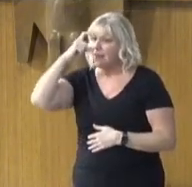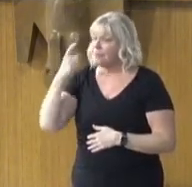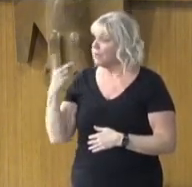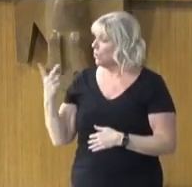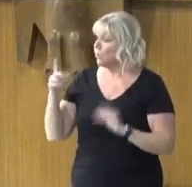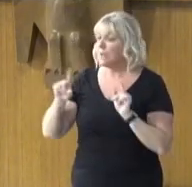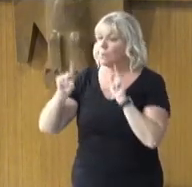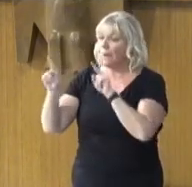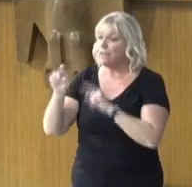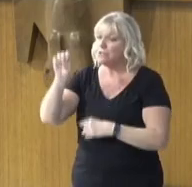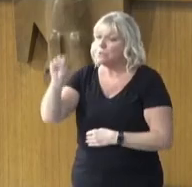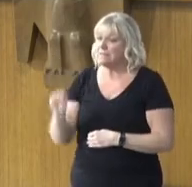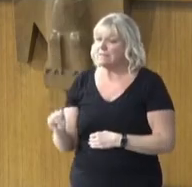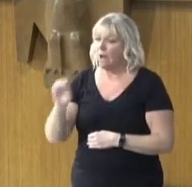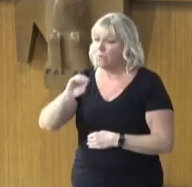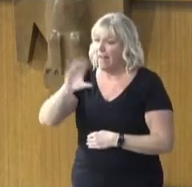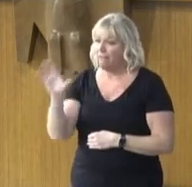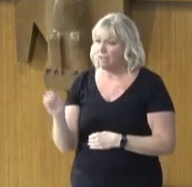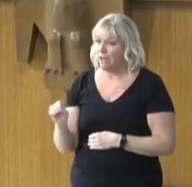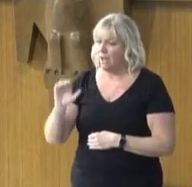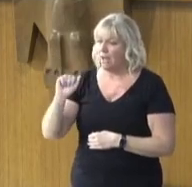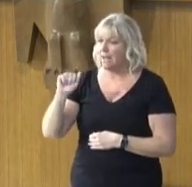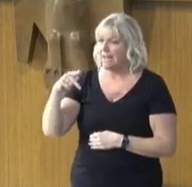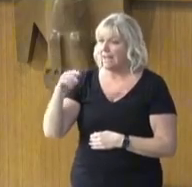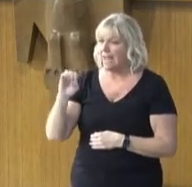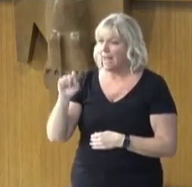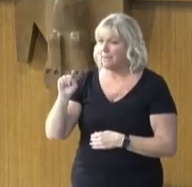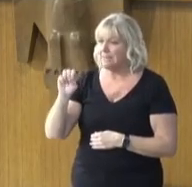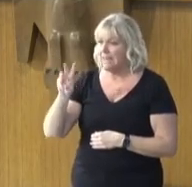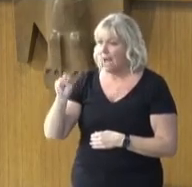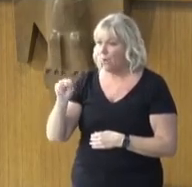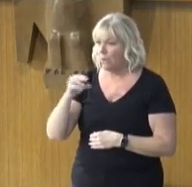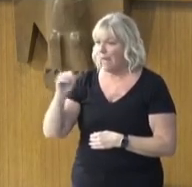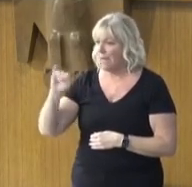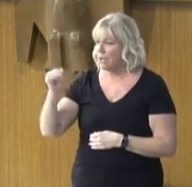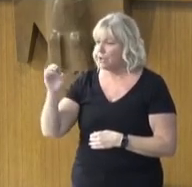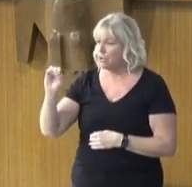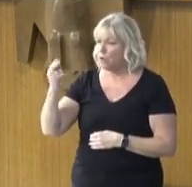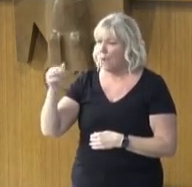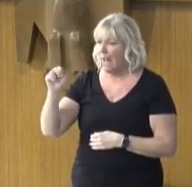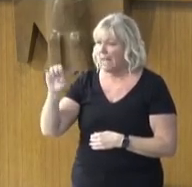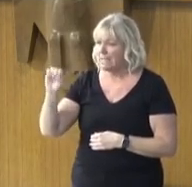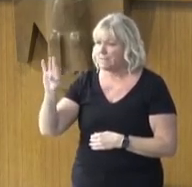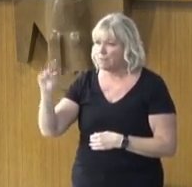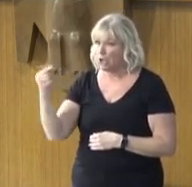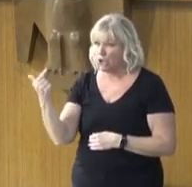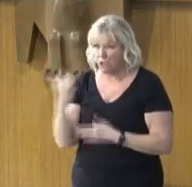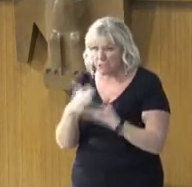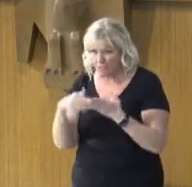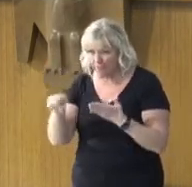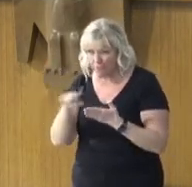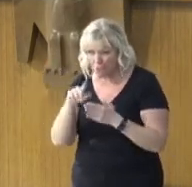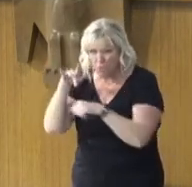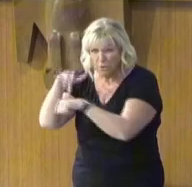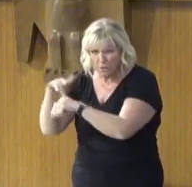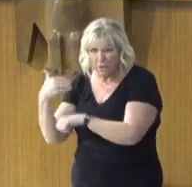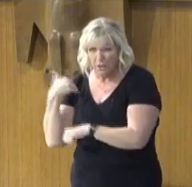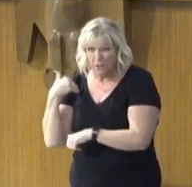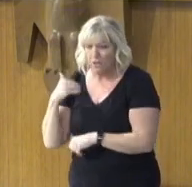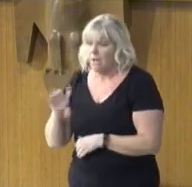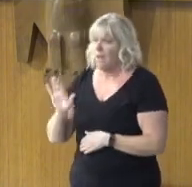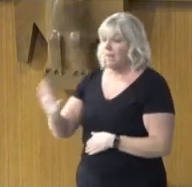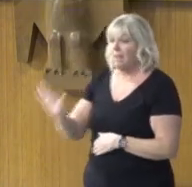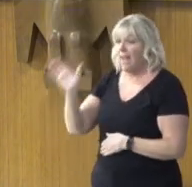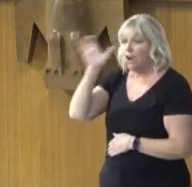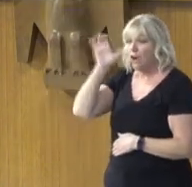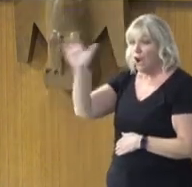Cape Town in Johannesburg, South Africa, and they have this concept. Raise your hand if you've been there. I know some of you have. Okay, they have this concept there called